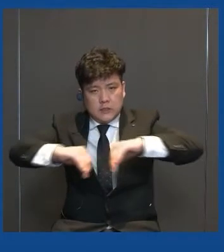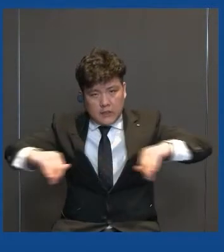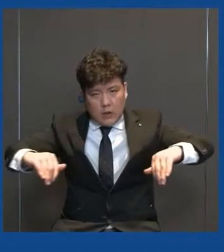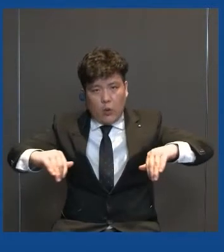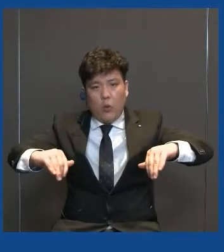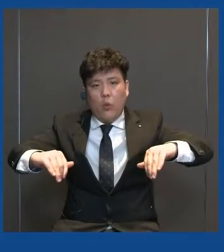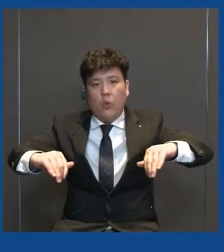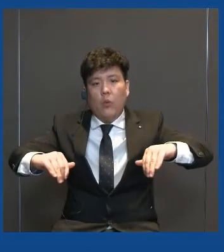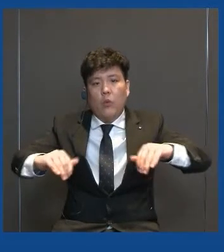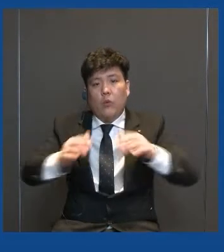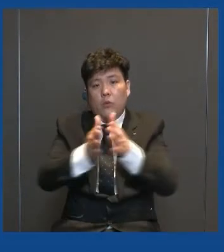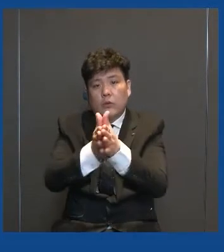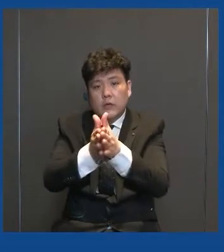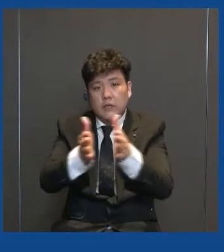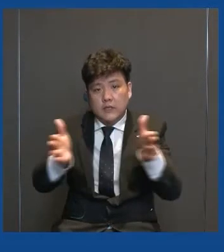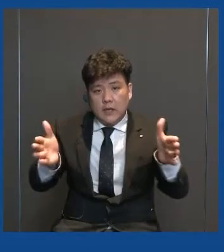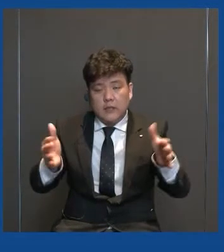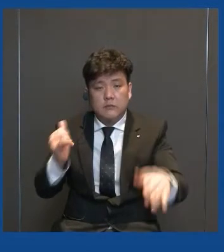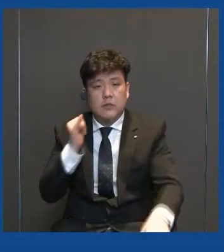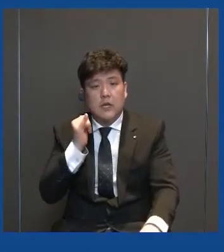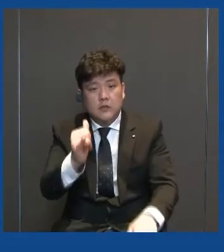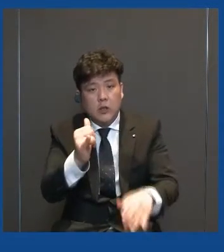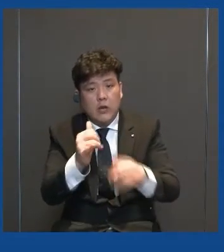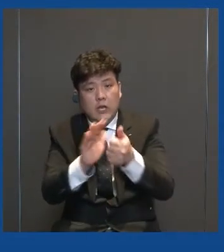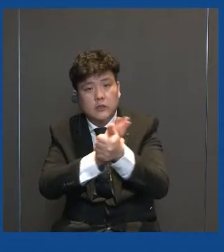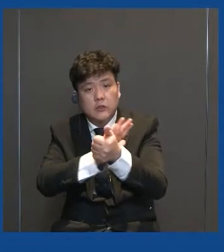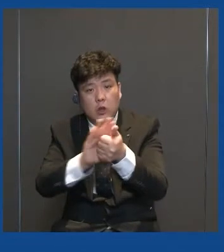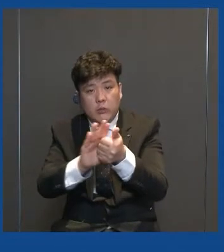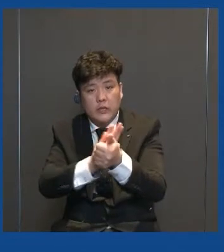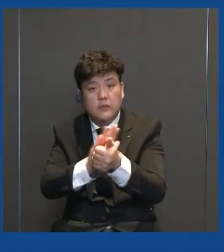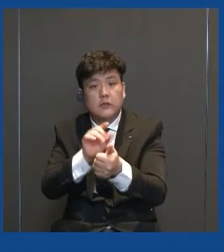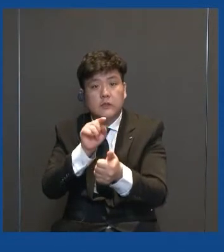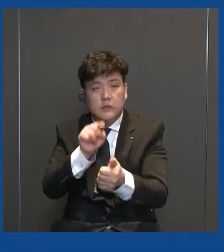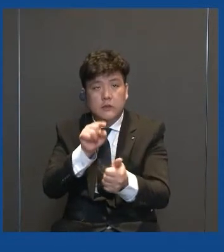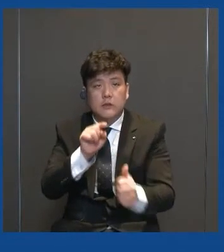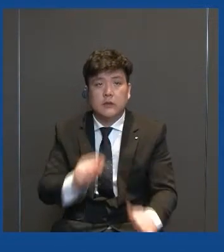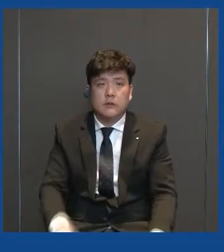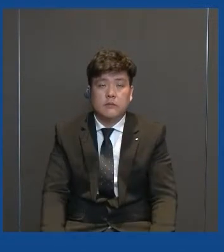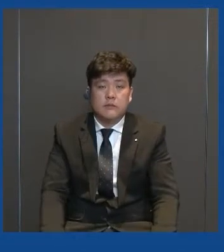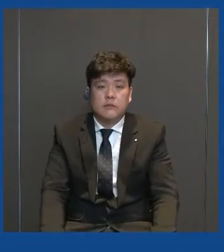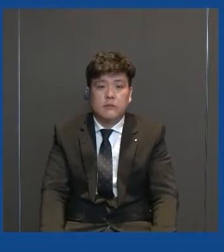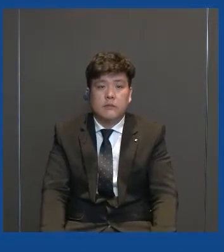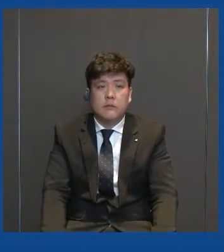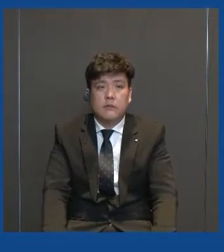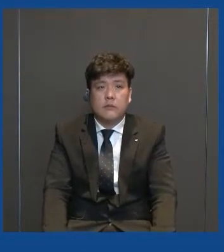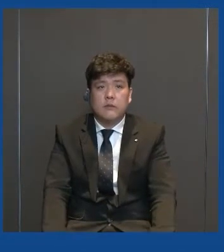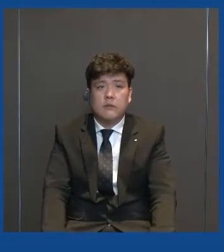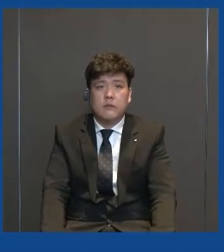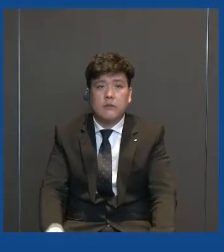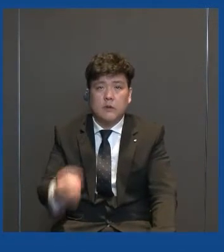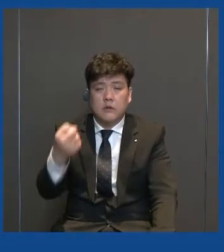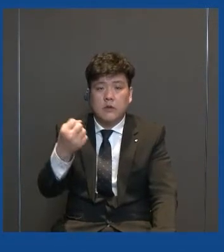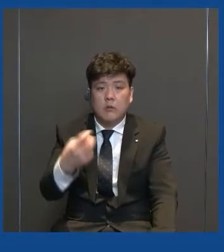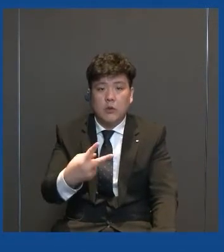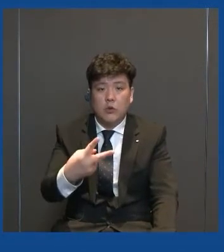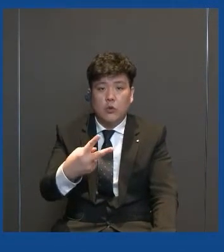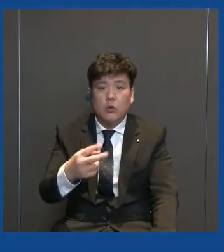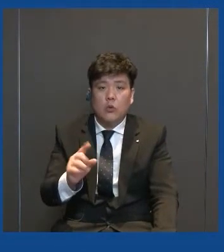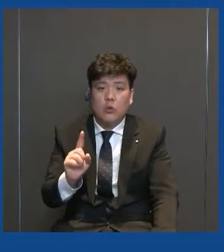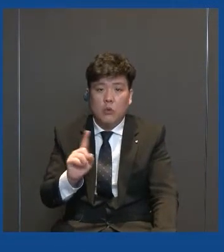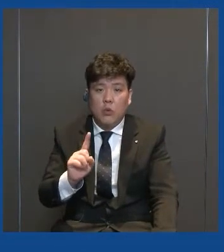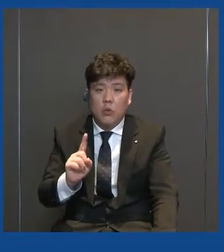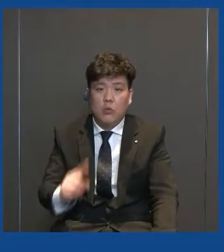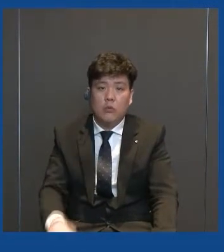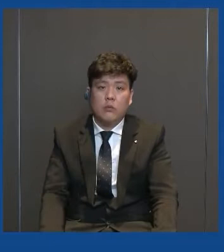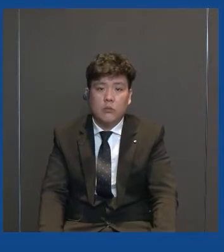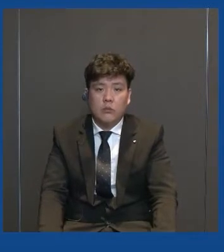In European countries, we've also seen initiatives to improve older people's digital skills, which was mentioned